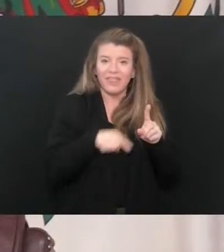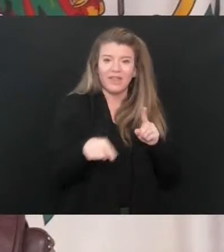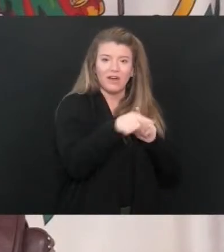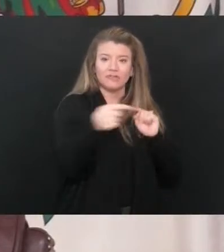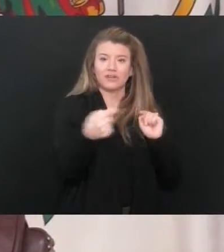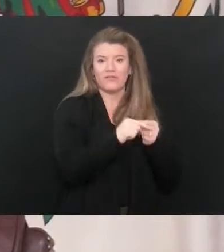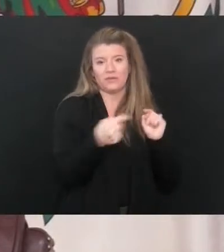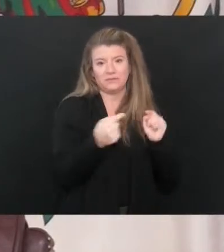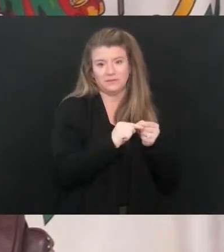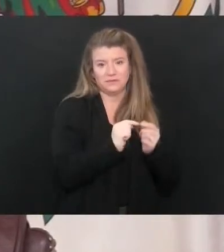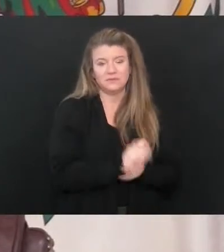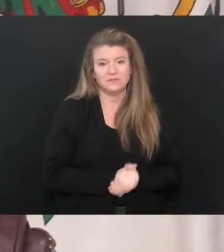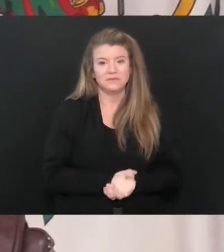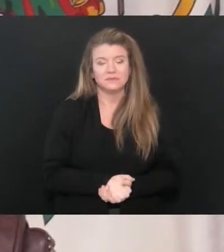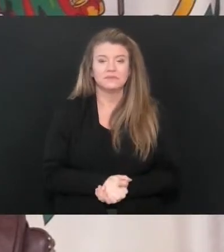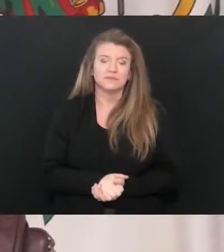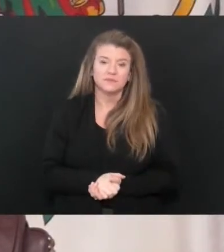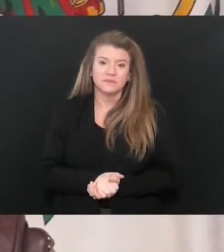you know,